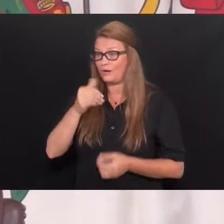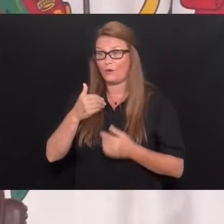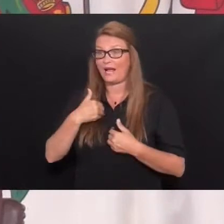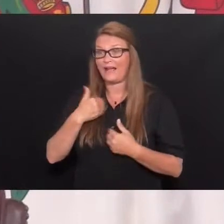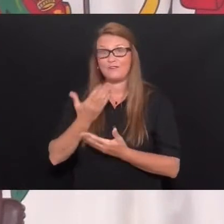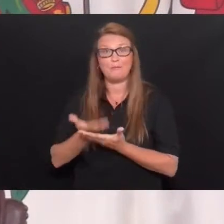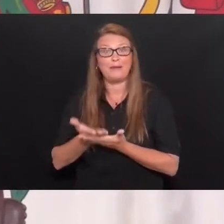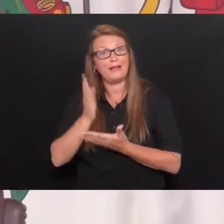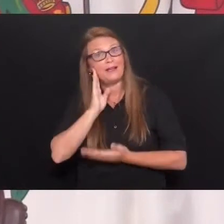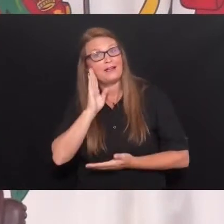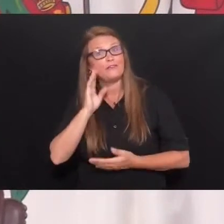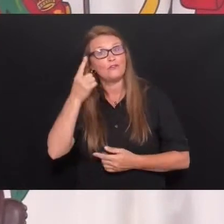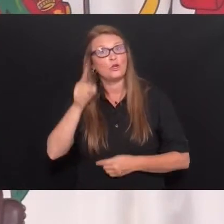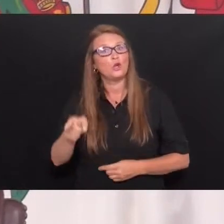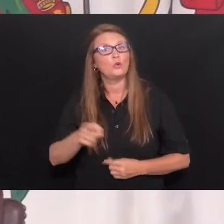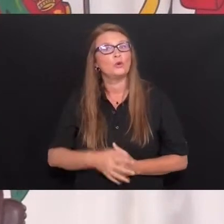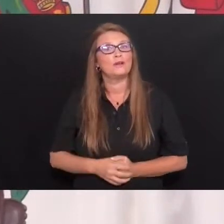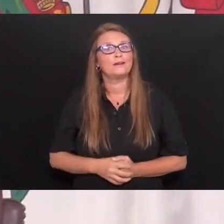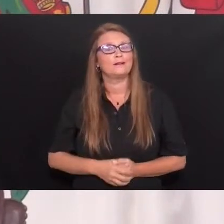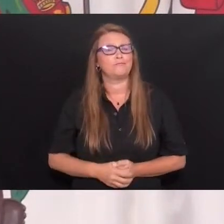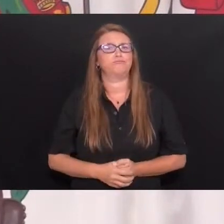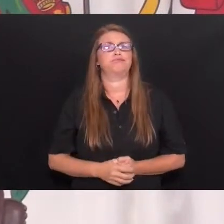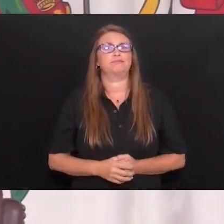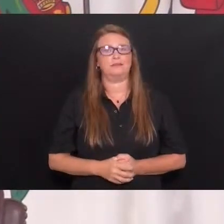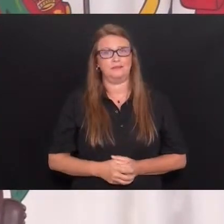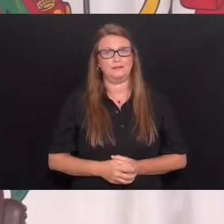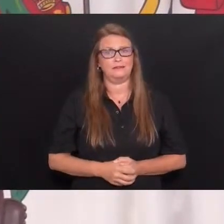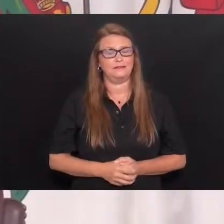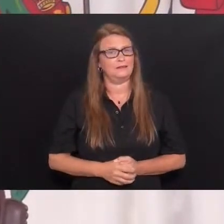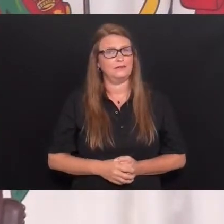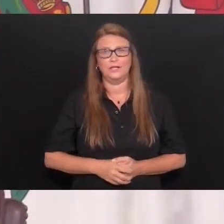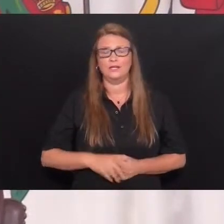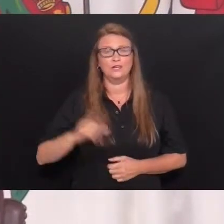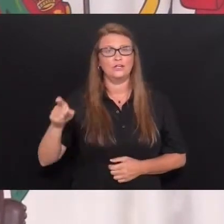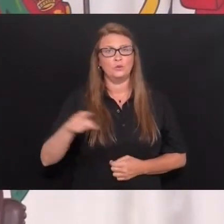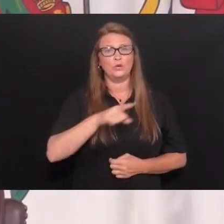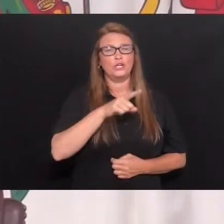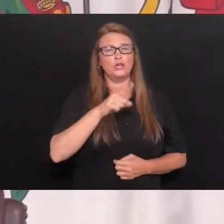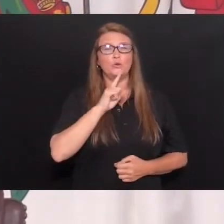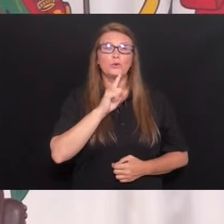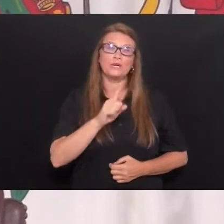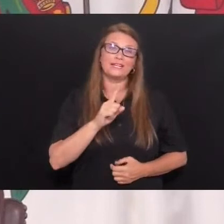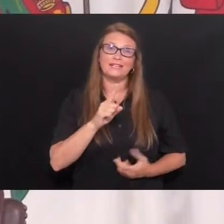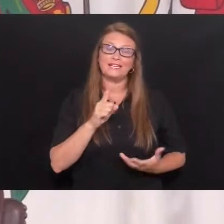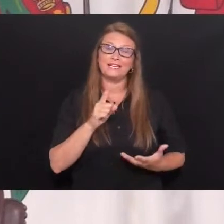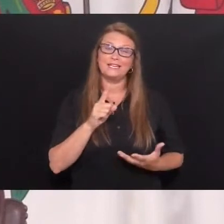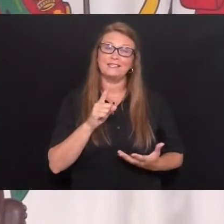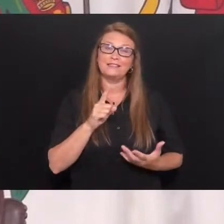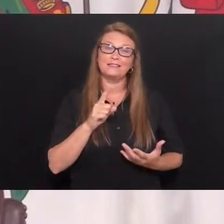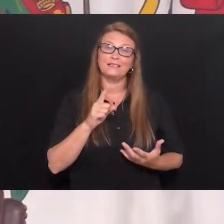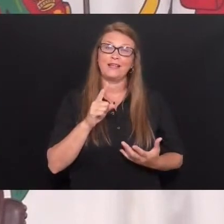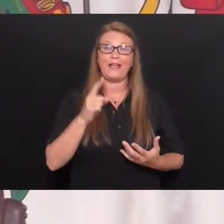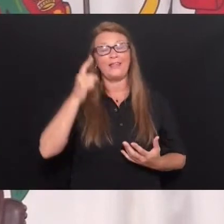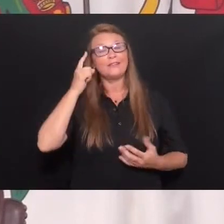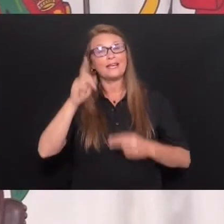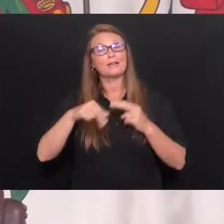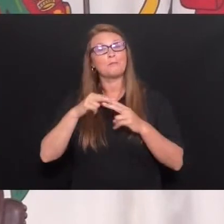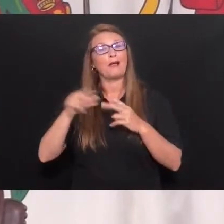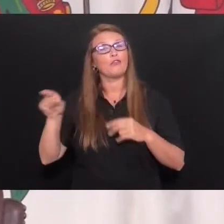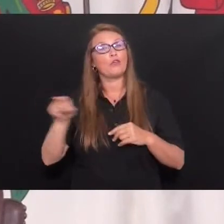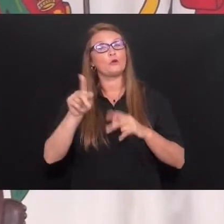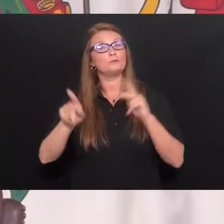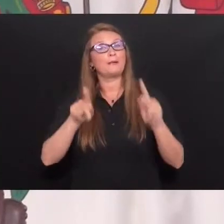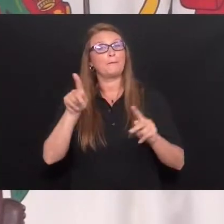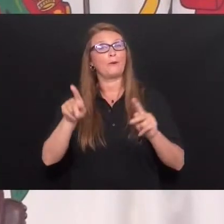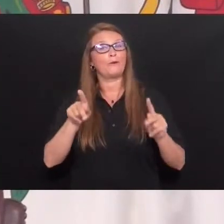for you. You know, would you just reconsider for those folks?